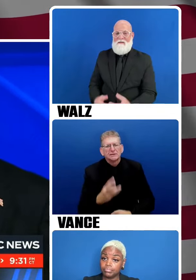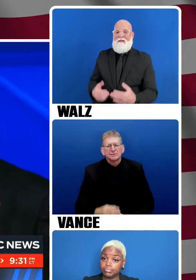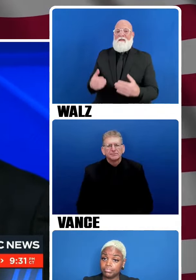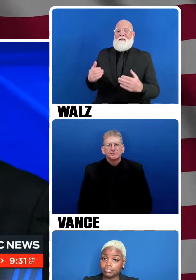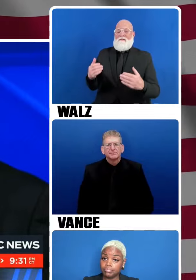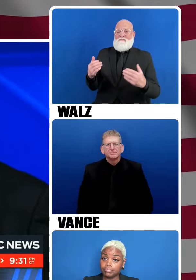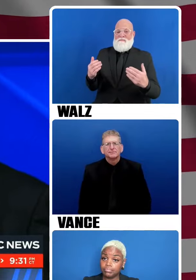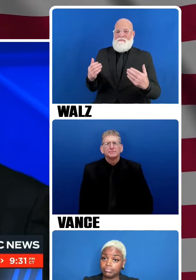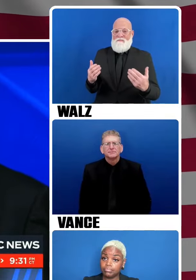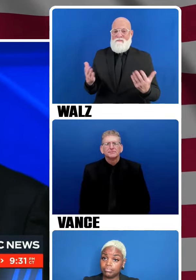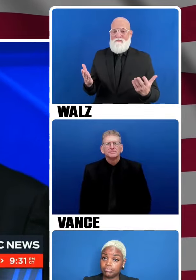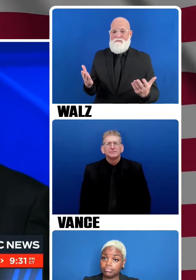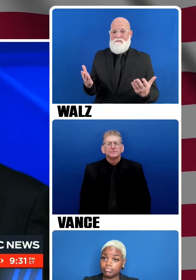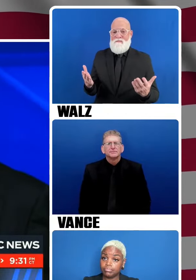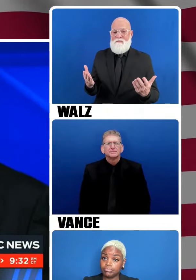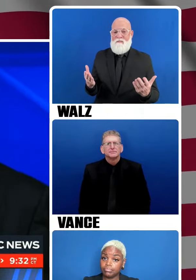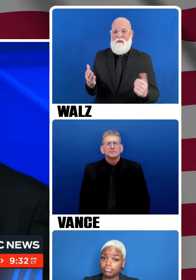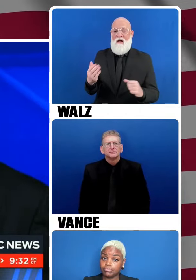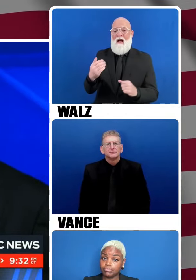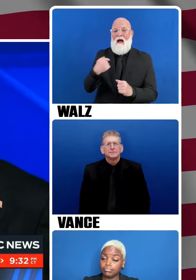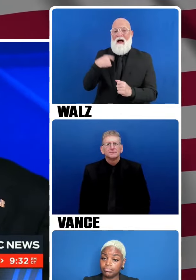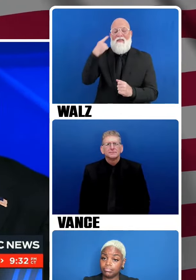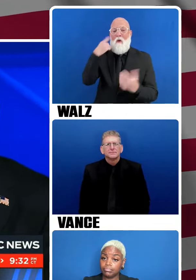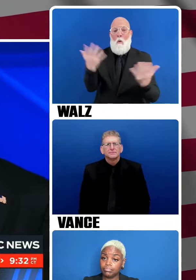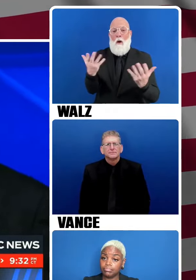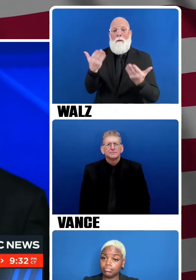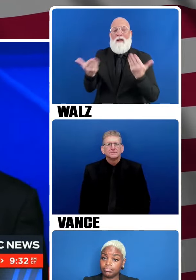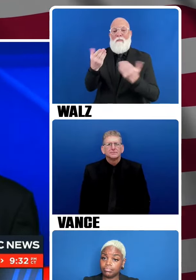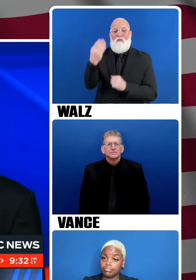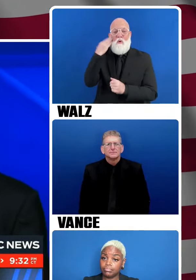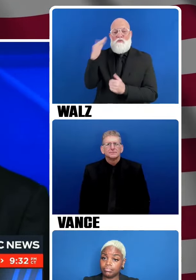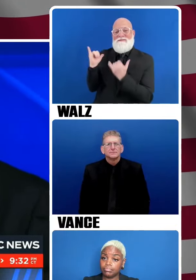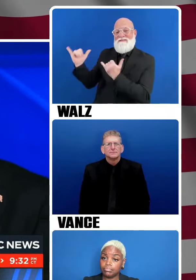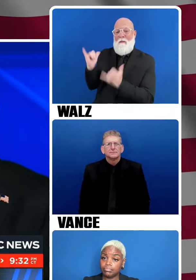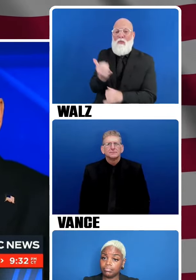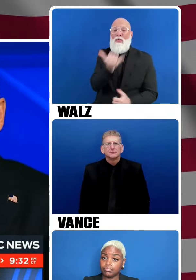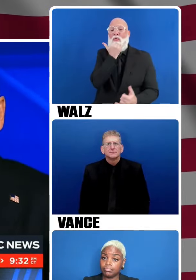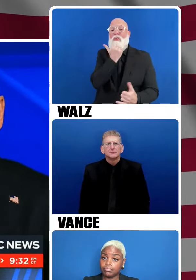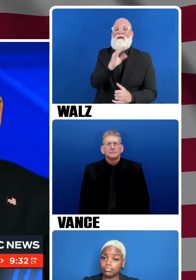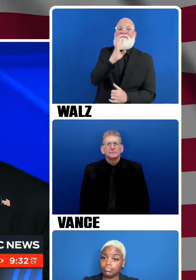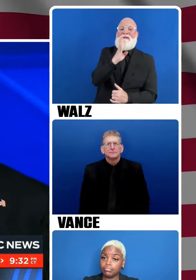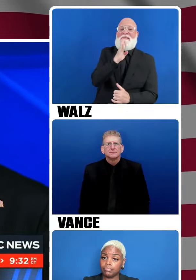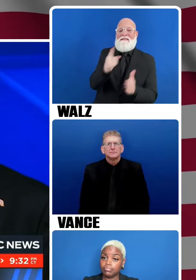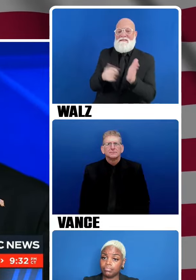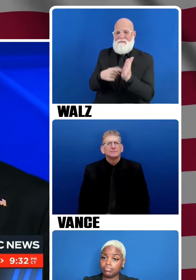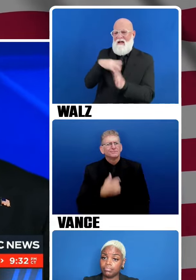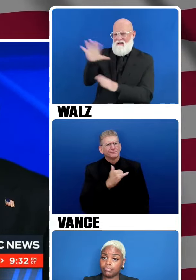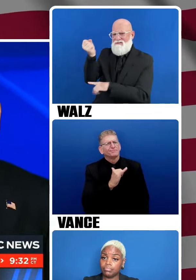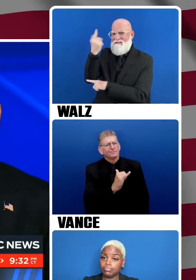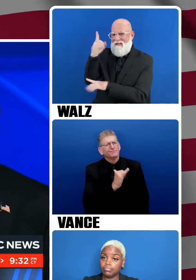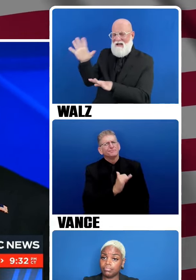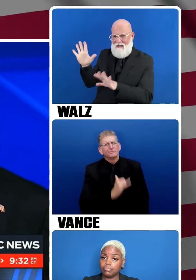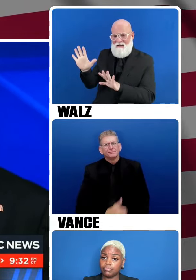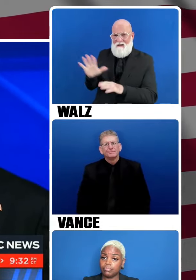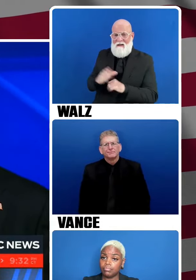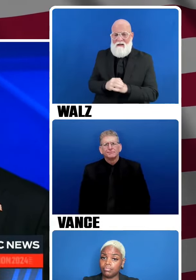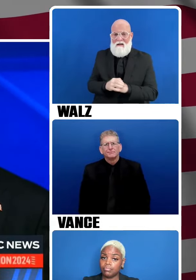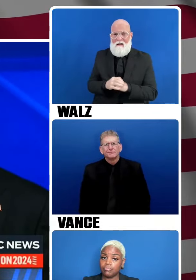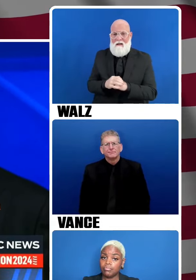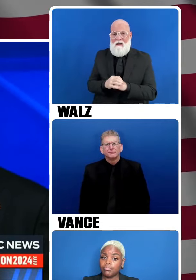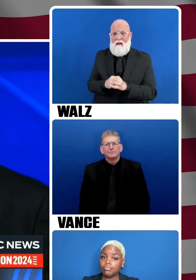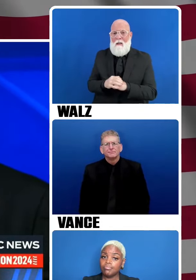things, and I think I might have with the senator. Me too, man. There's one though that this one is troubling to me, and I say that because I think we need to